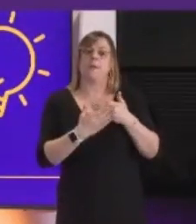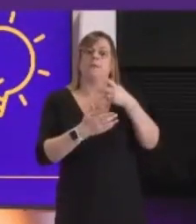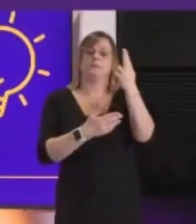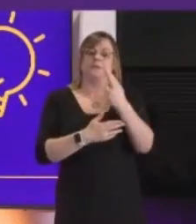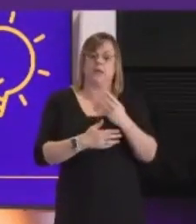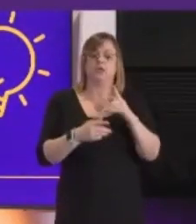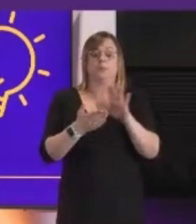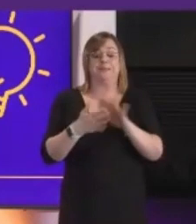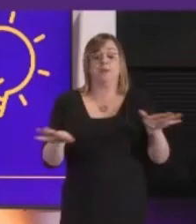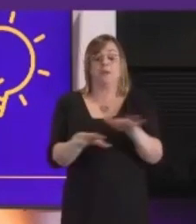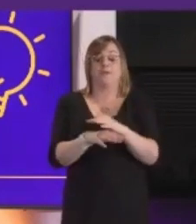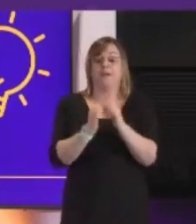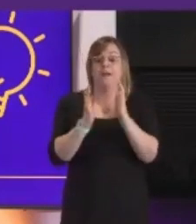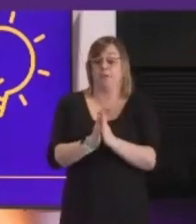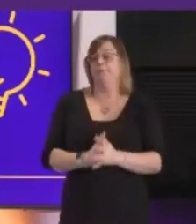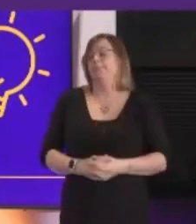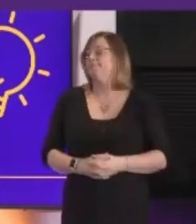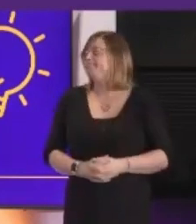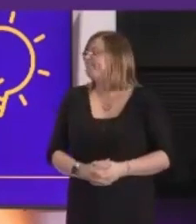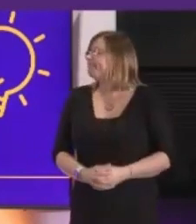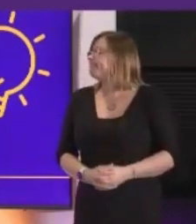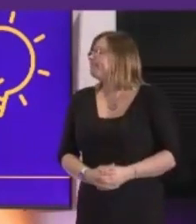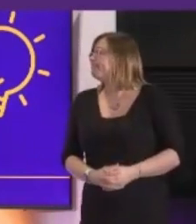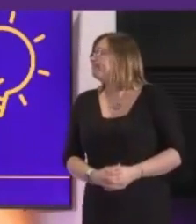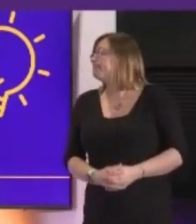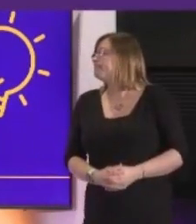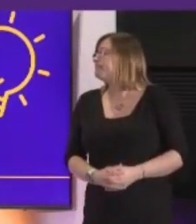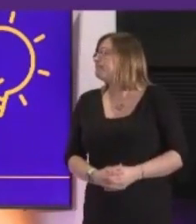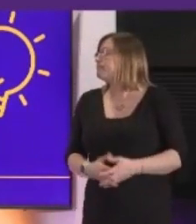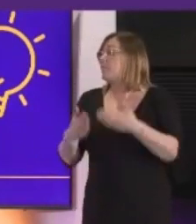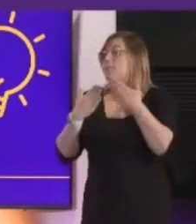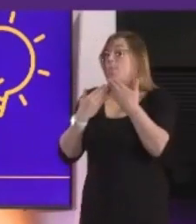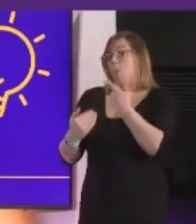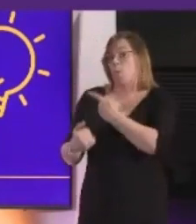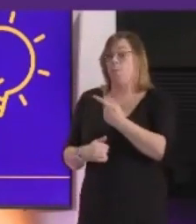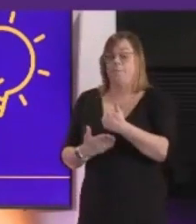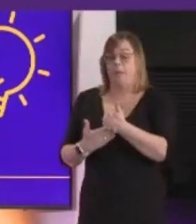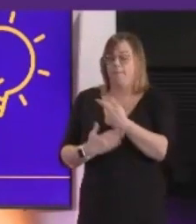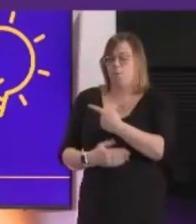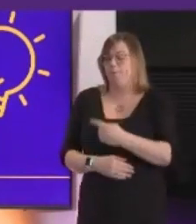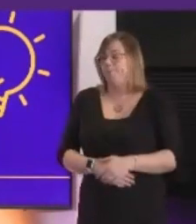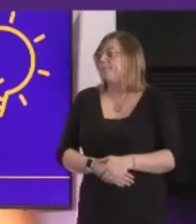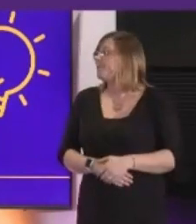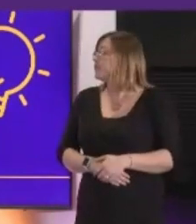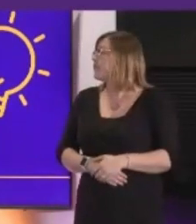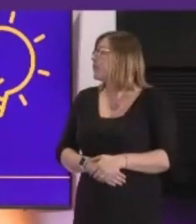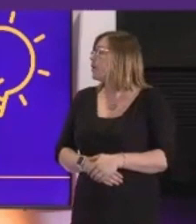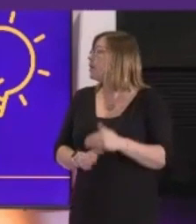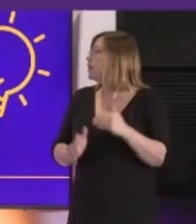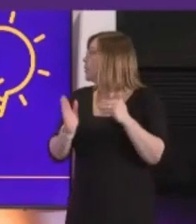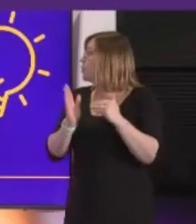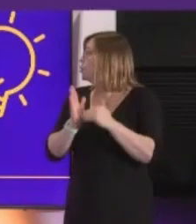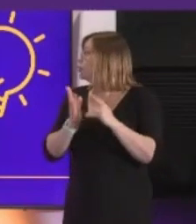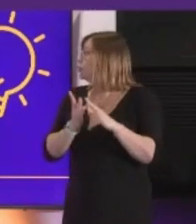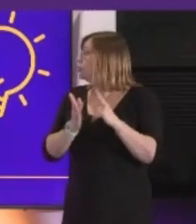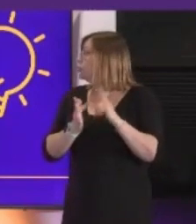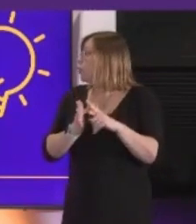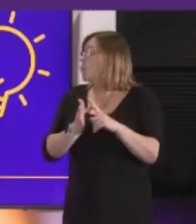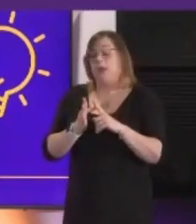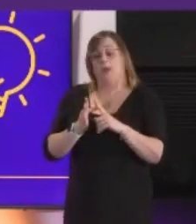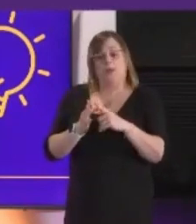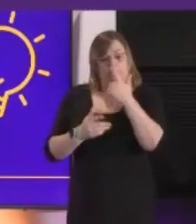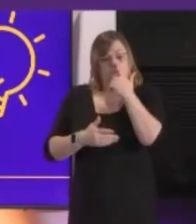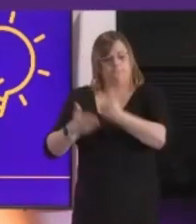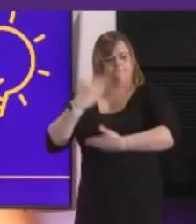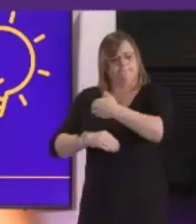of what we need to. Cool. So thank you very much. That's really helpful. Zoe, could you tell us a bit about your